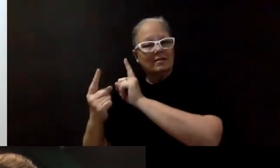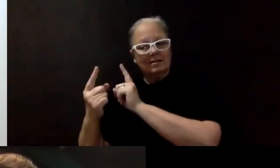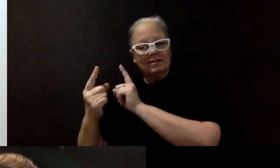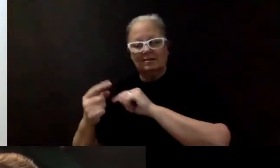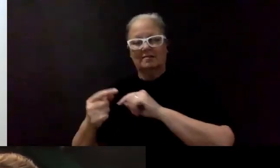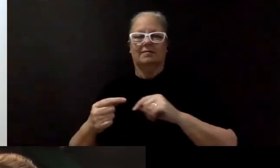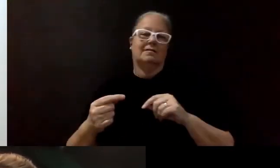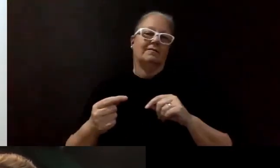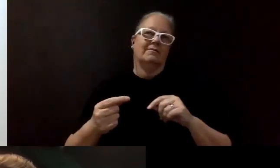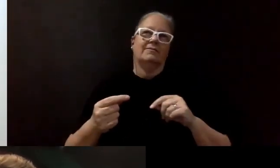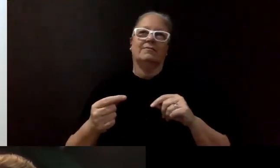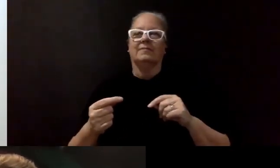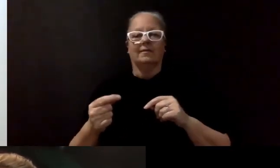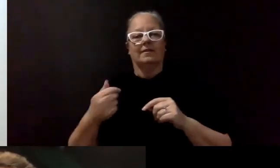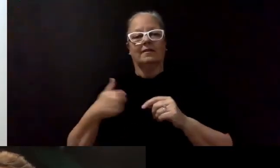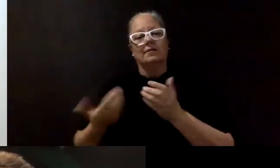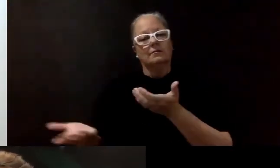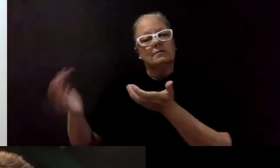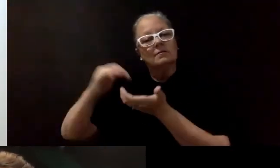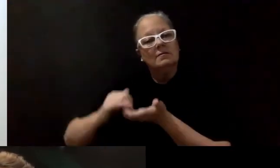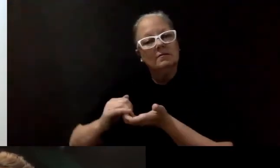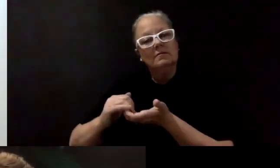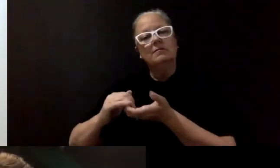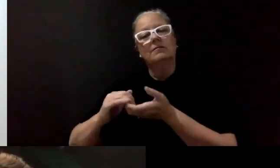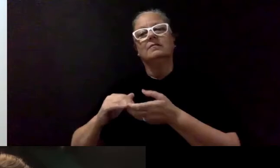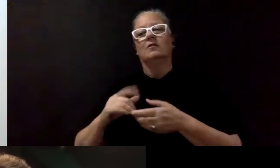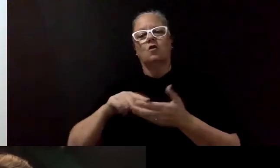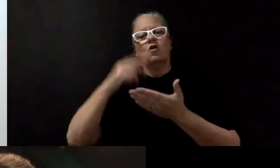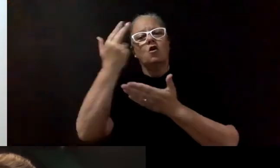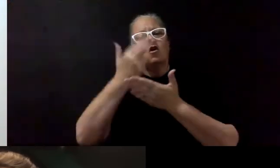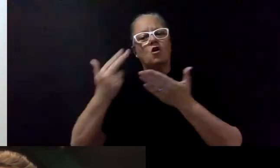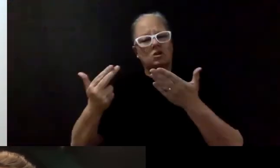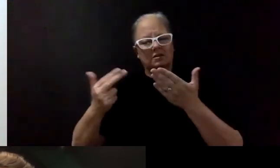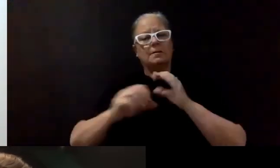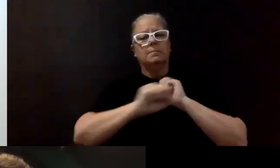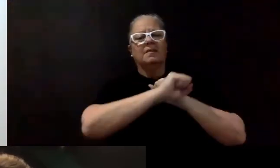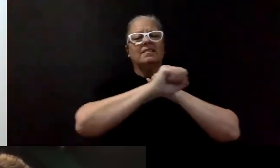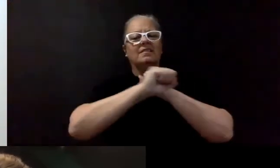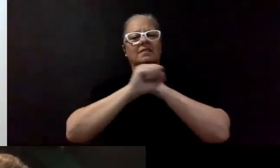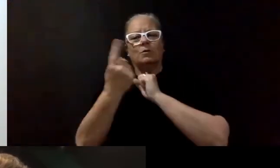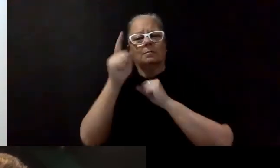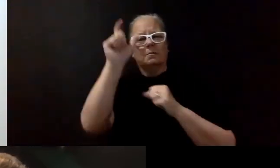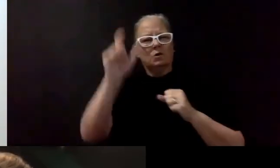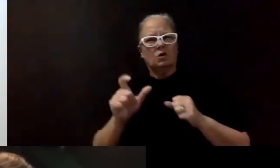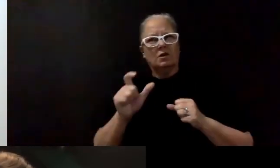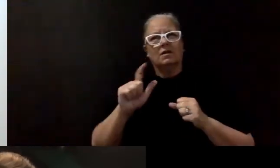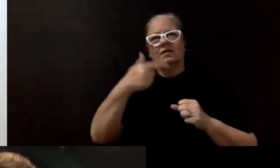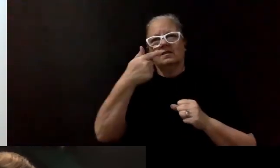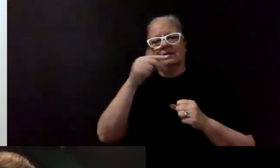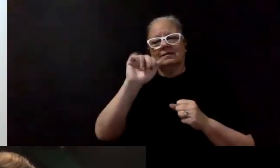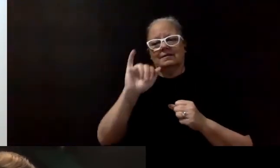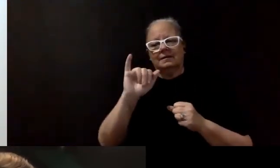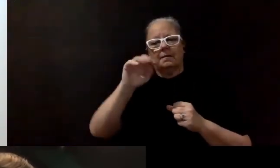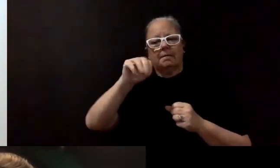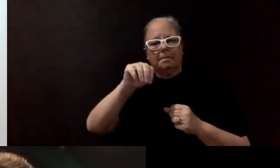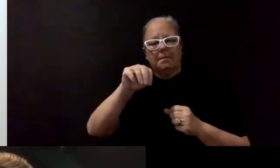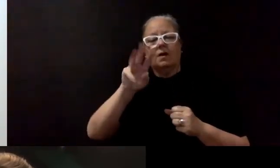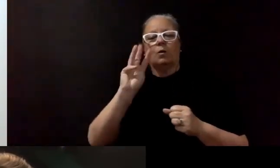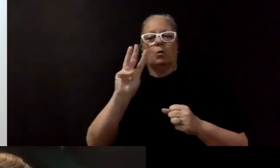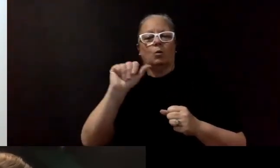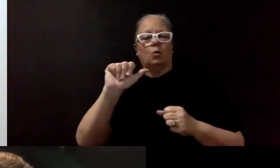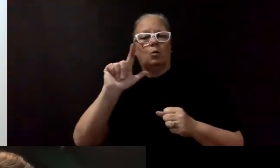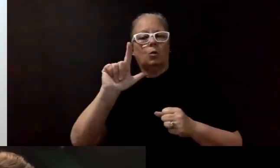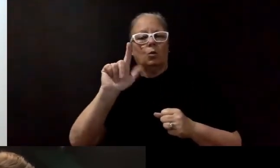through a partnership with an arts media organization here with a guy called Tim Walker, who is just such a fantastic soul.